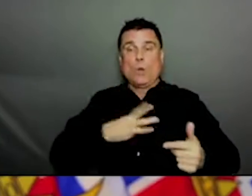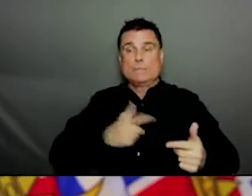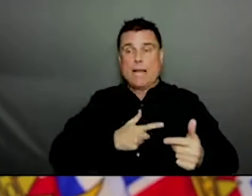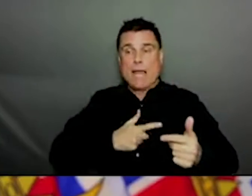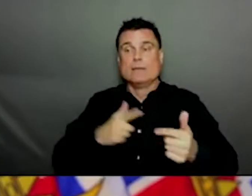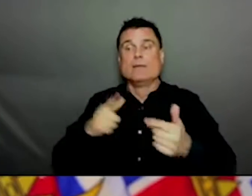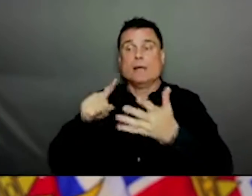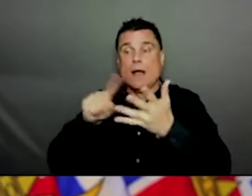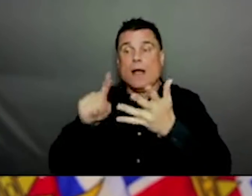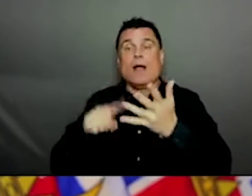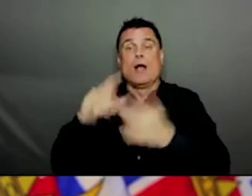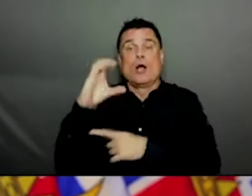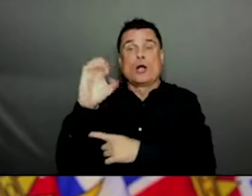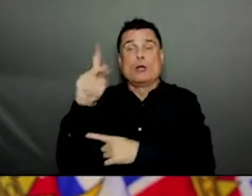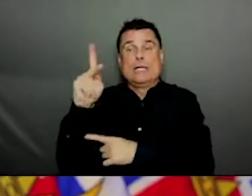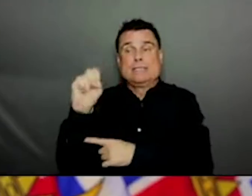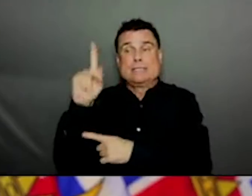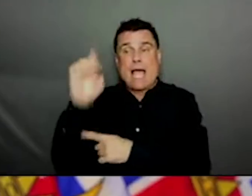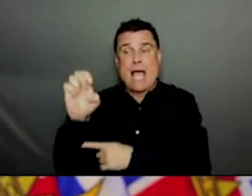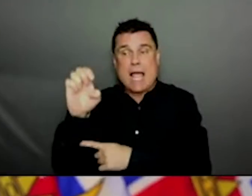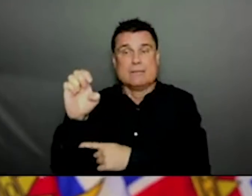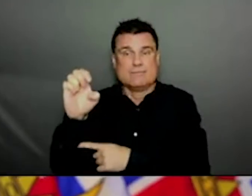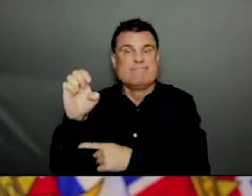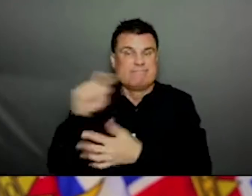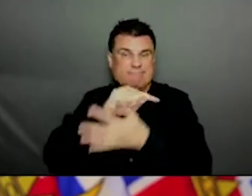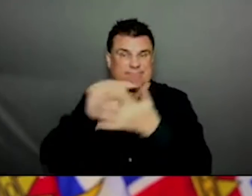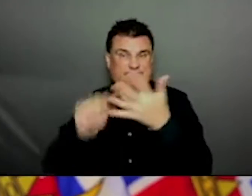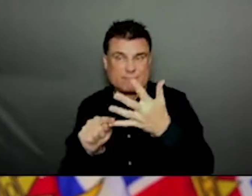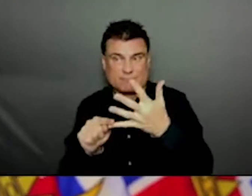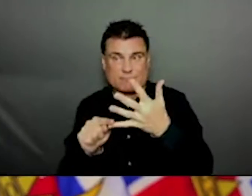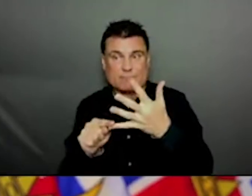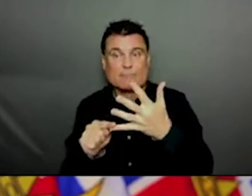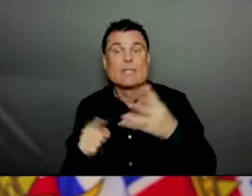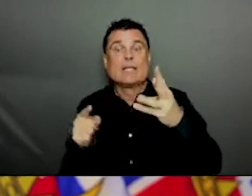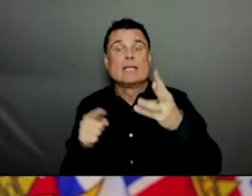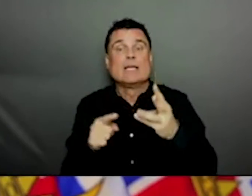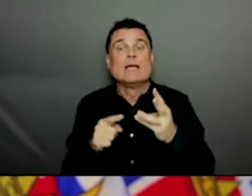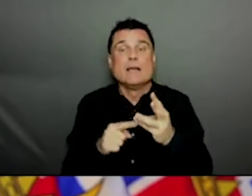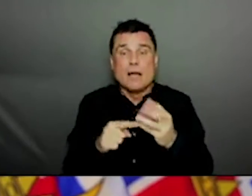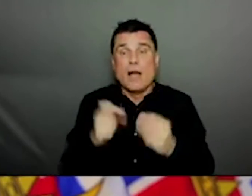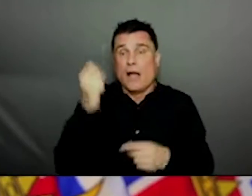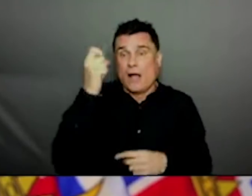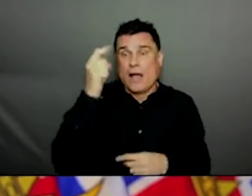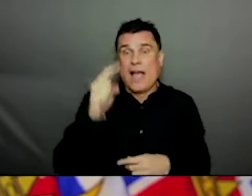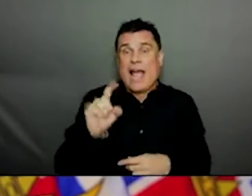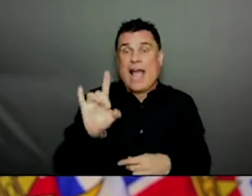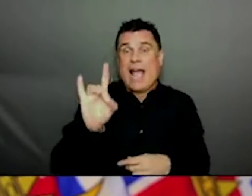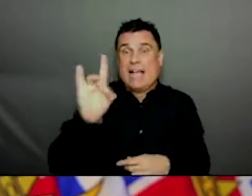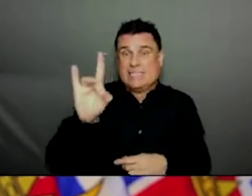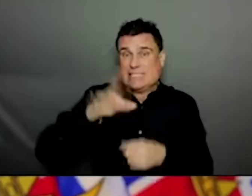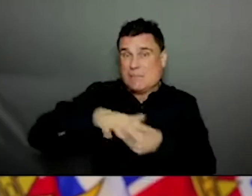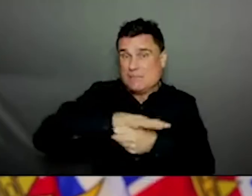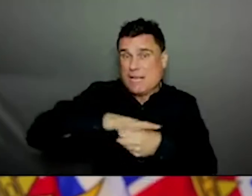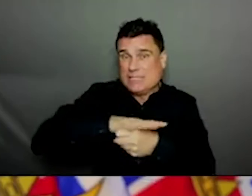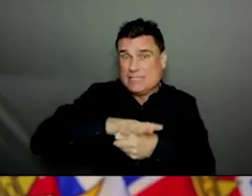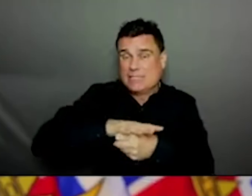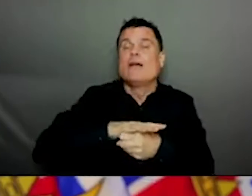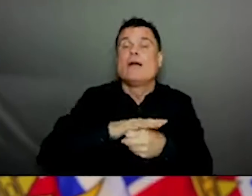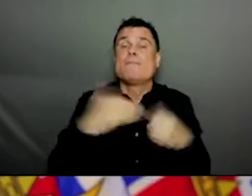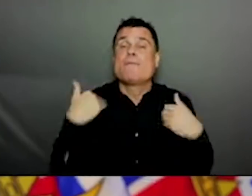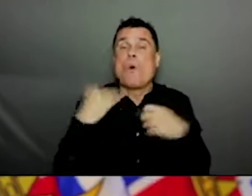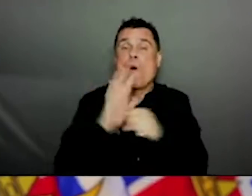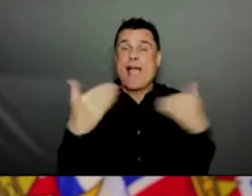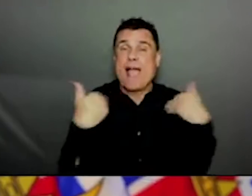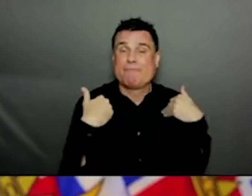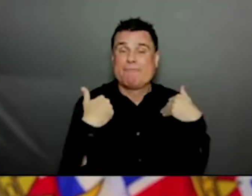8 outbreaks have been declared over, including Chilliwack Lifestyles, Finnish Manor, which was another one of the